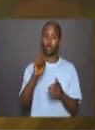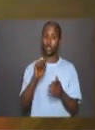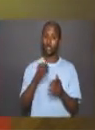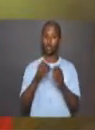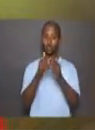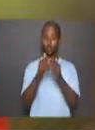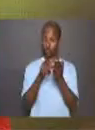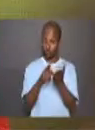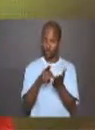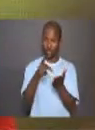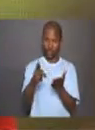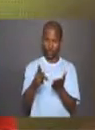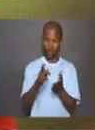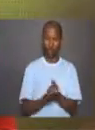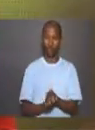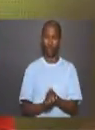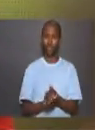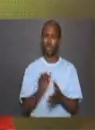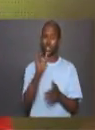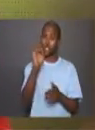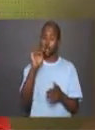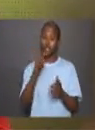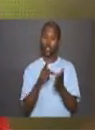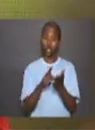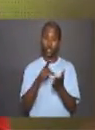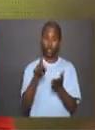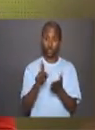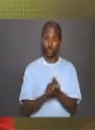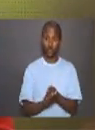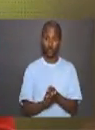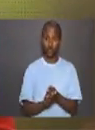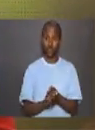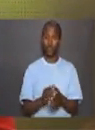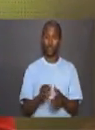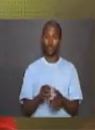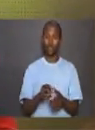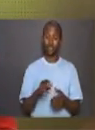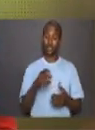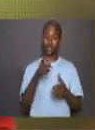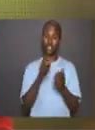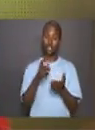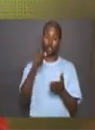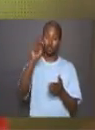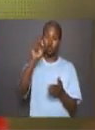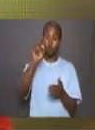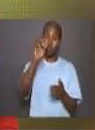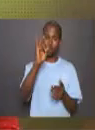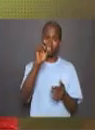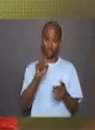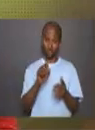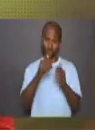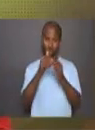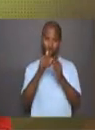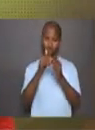charge. An installment charge is the interest that is paid on